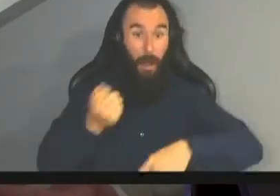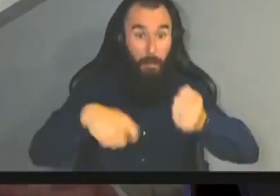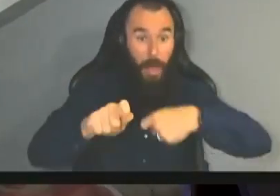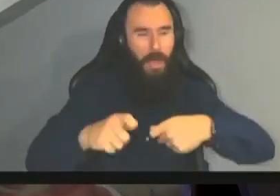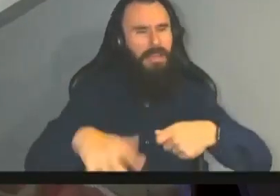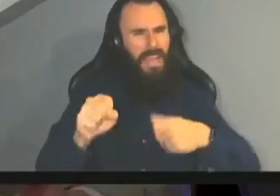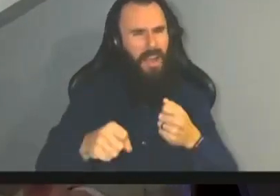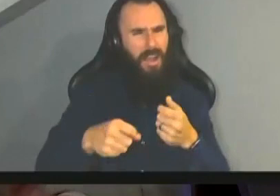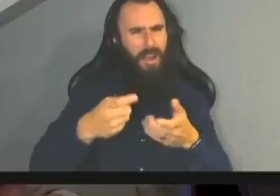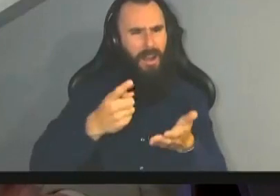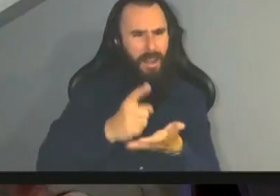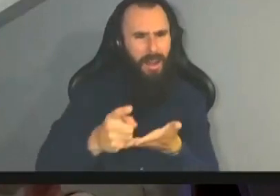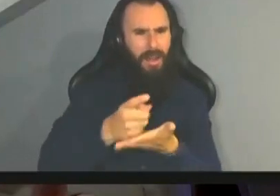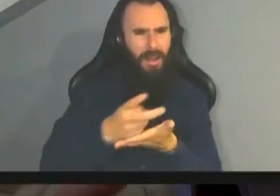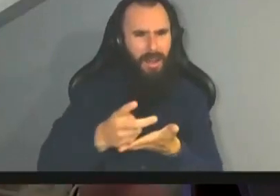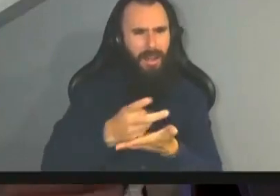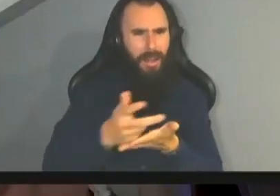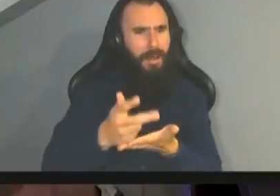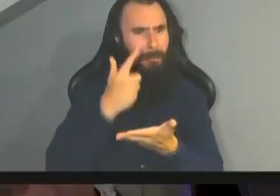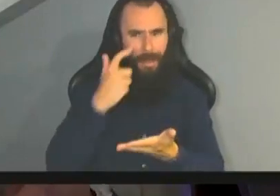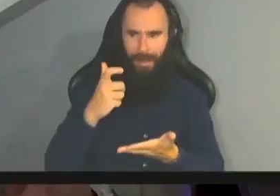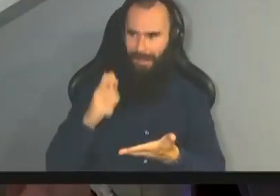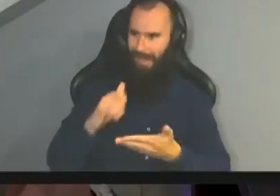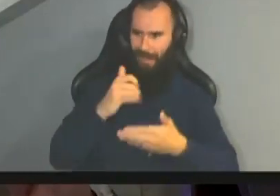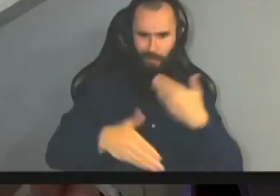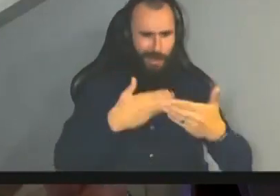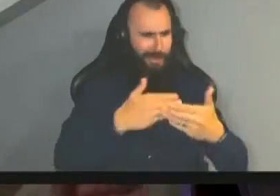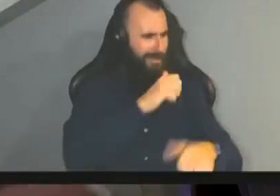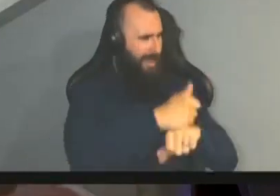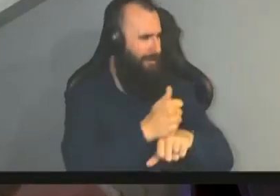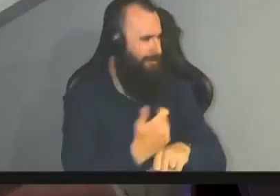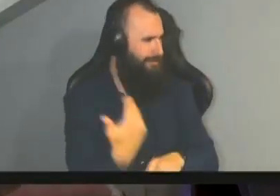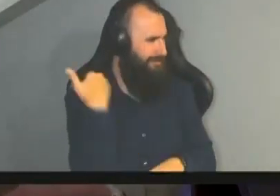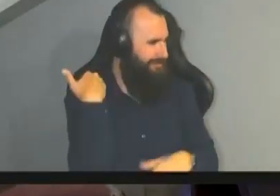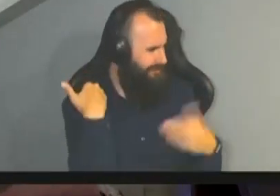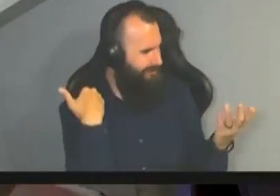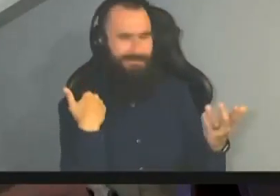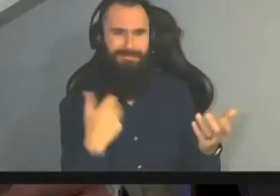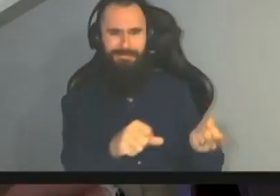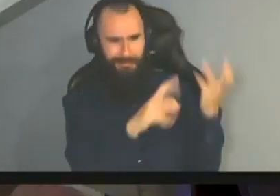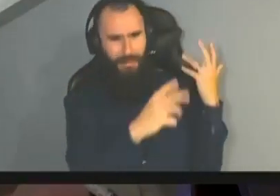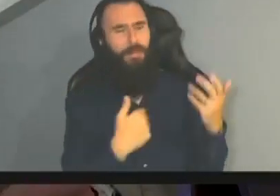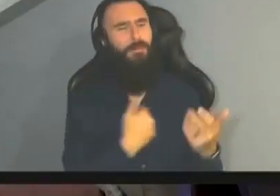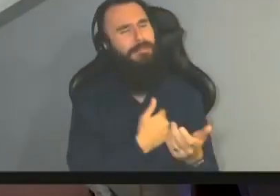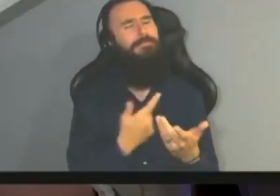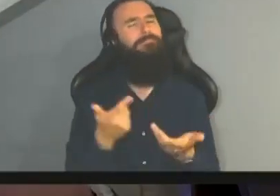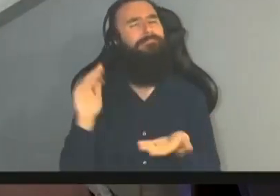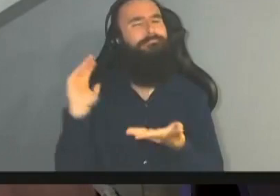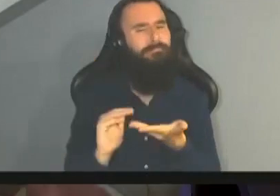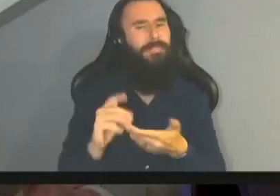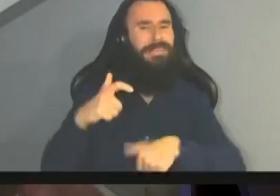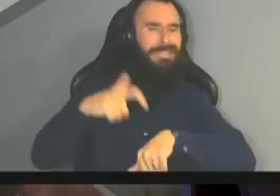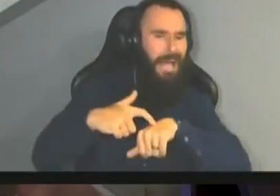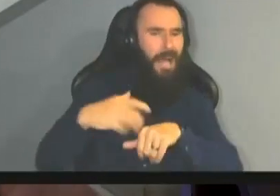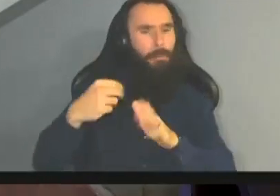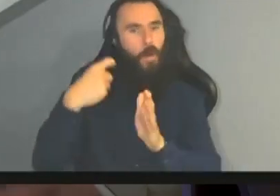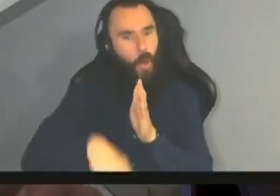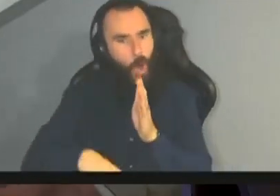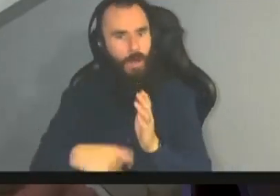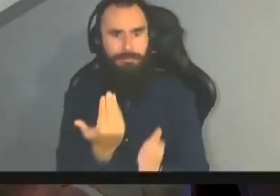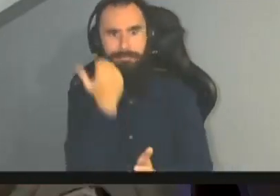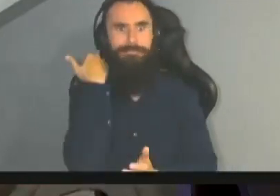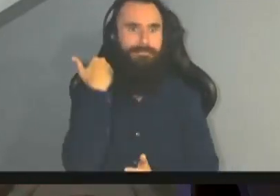because of the process that was set up. This is attempting to minimize the time and the cost of something that should